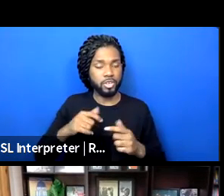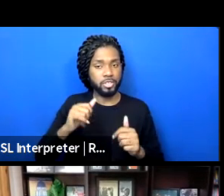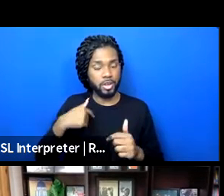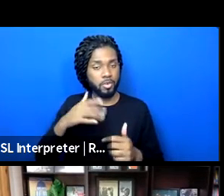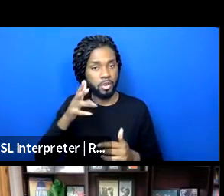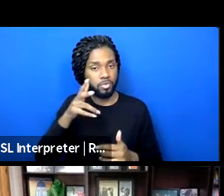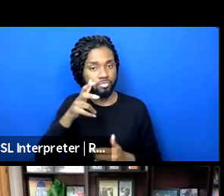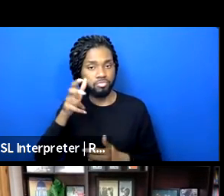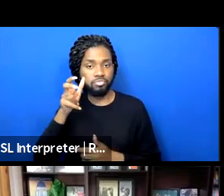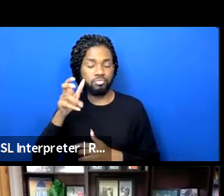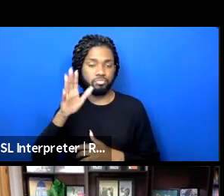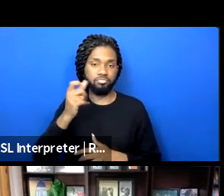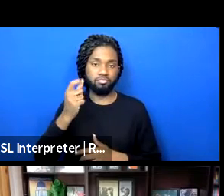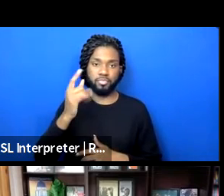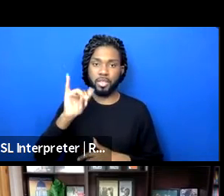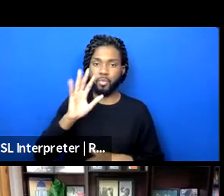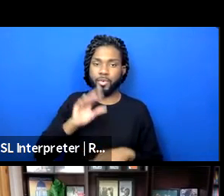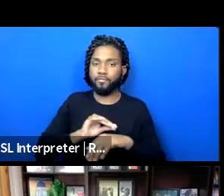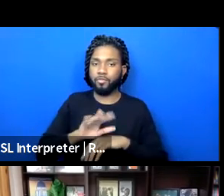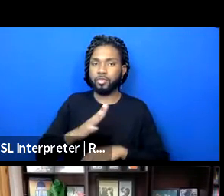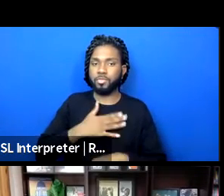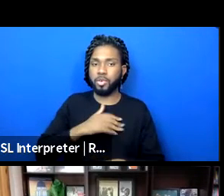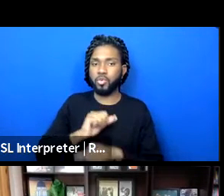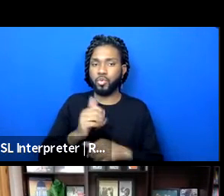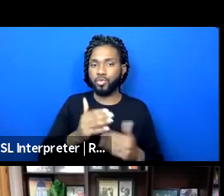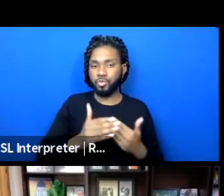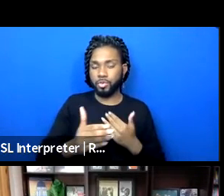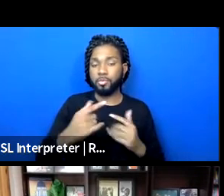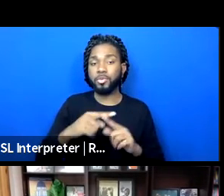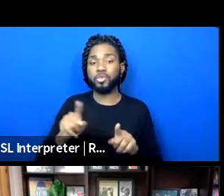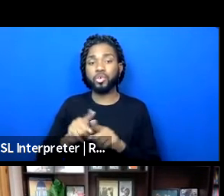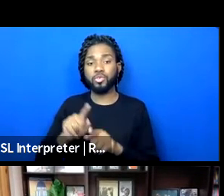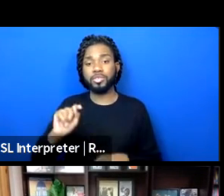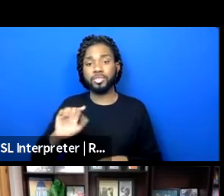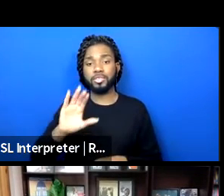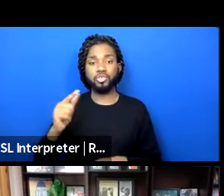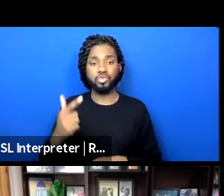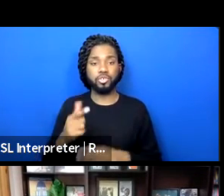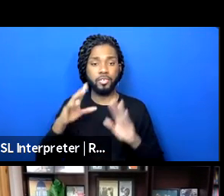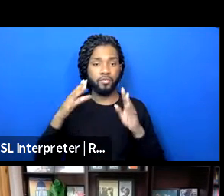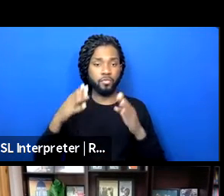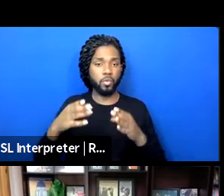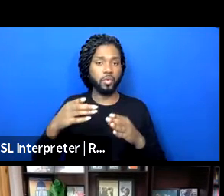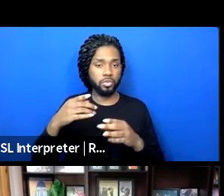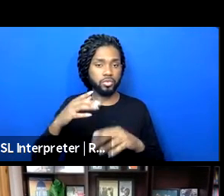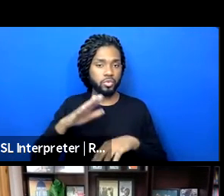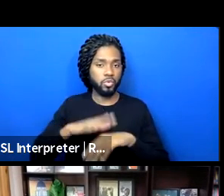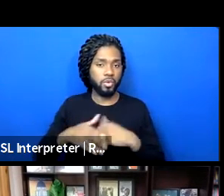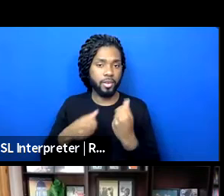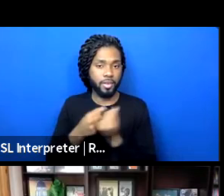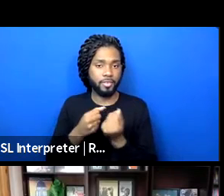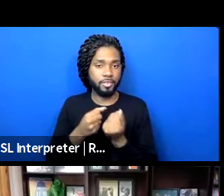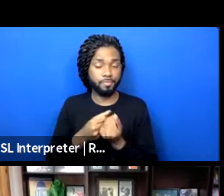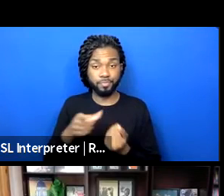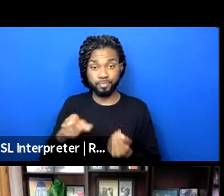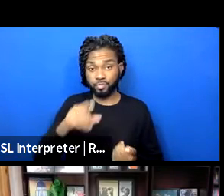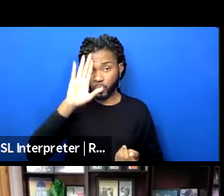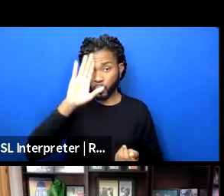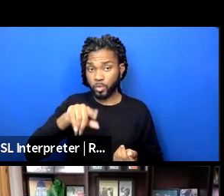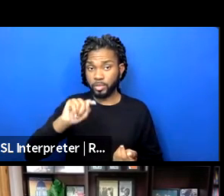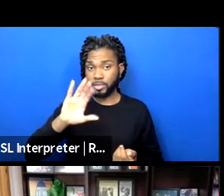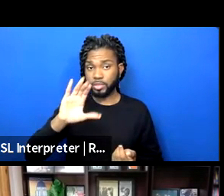my work going forward. And TCG's focus on advocacy. As you know, TCG has a new